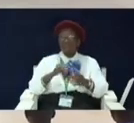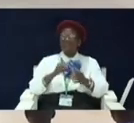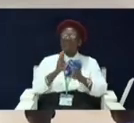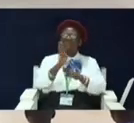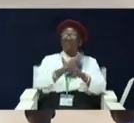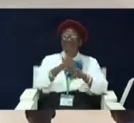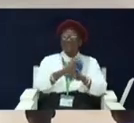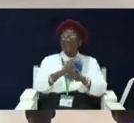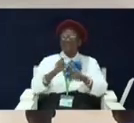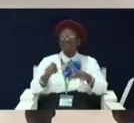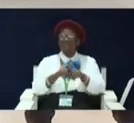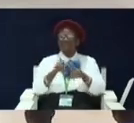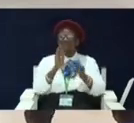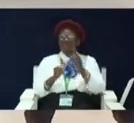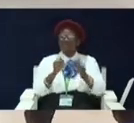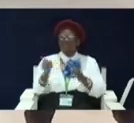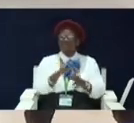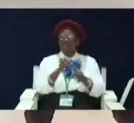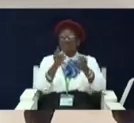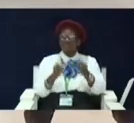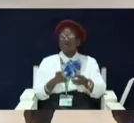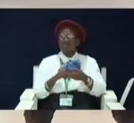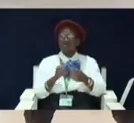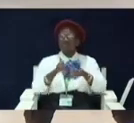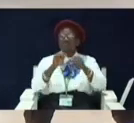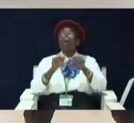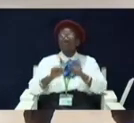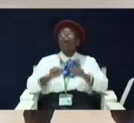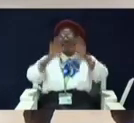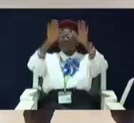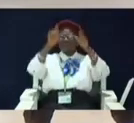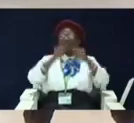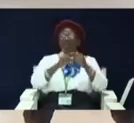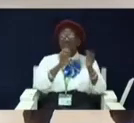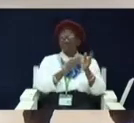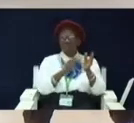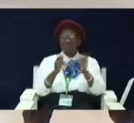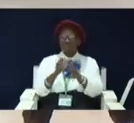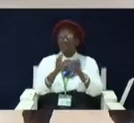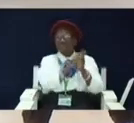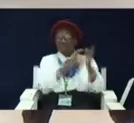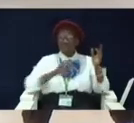you want to give your life to Jesus, I'm going to count from